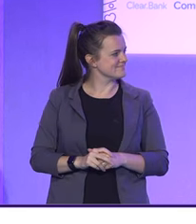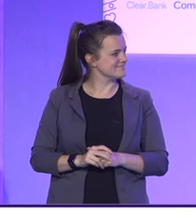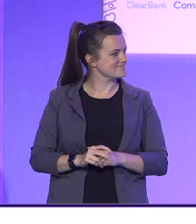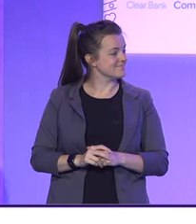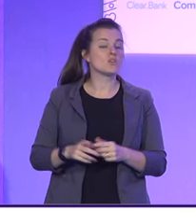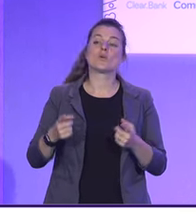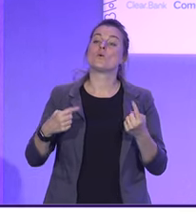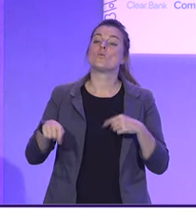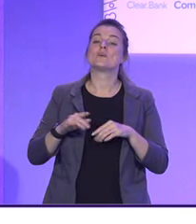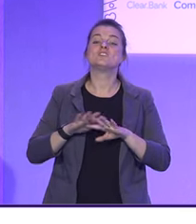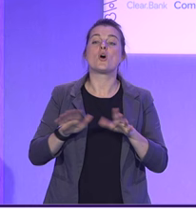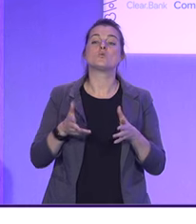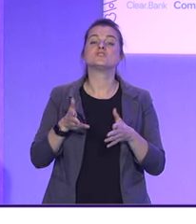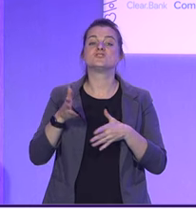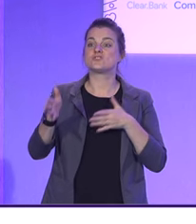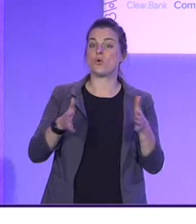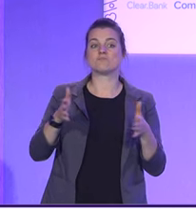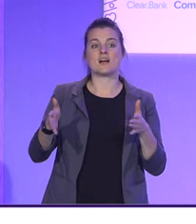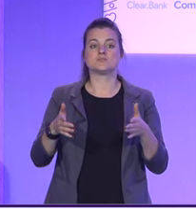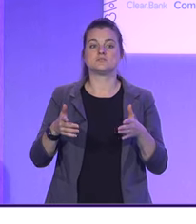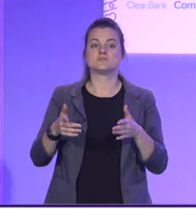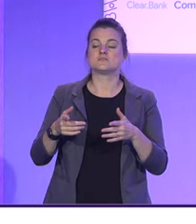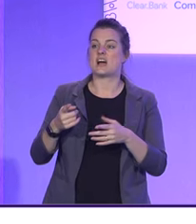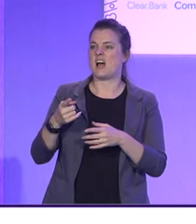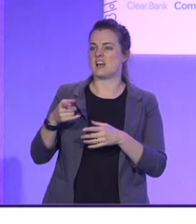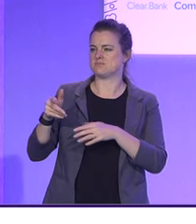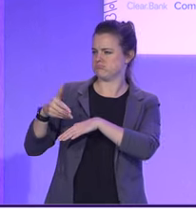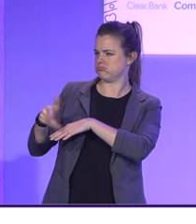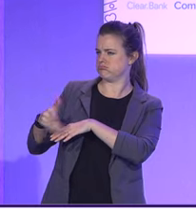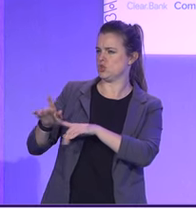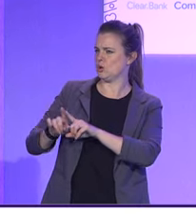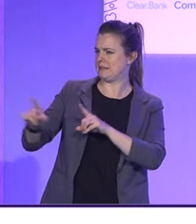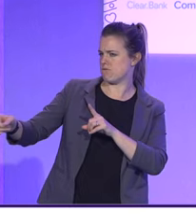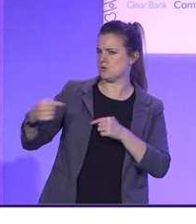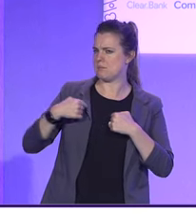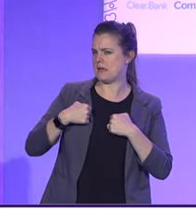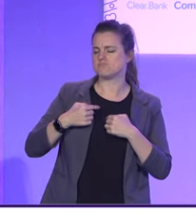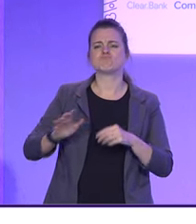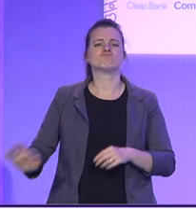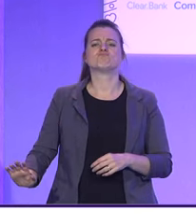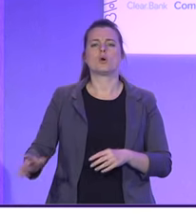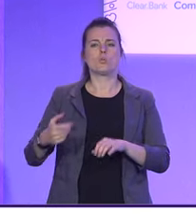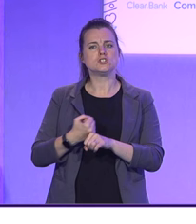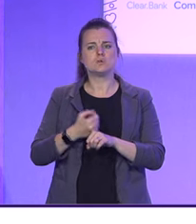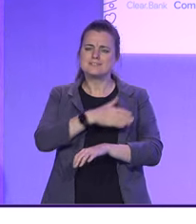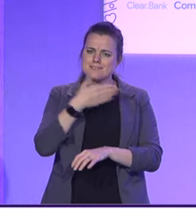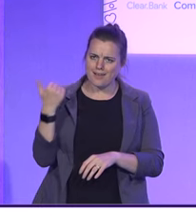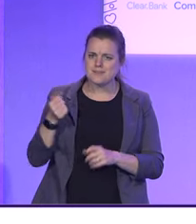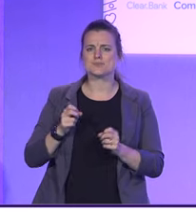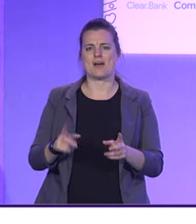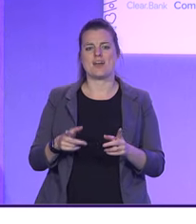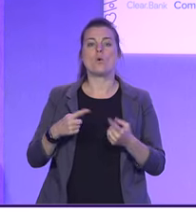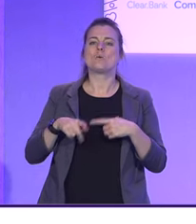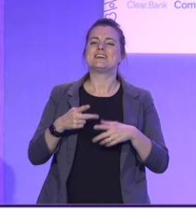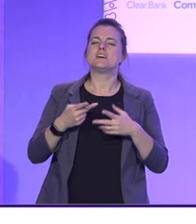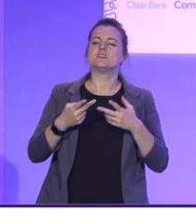So we just don't go around hurting people who are not members of our own group. We do it in a very civilized way. We discriminate